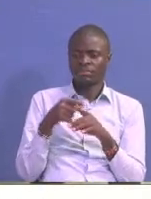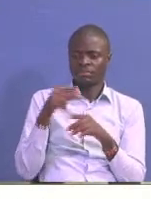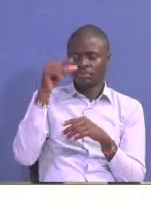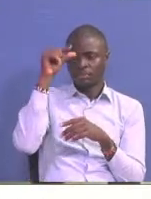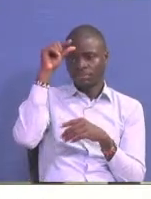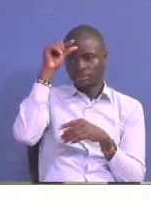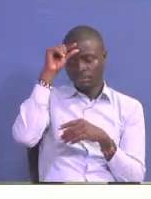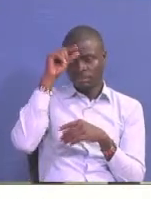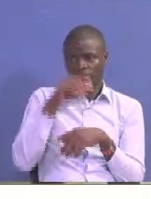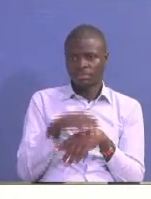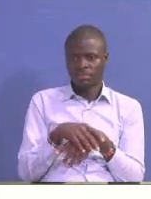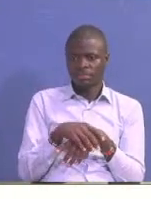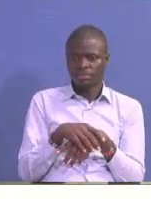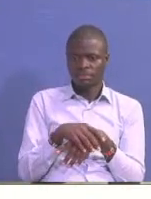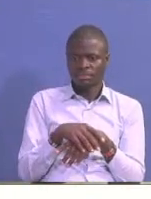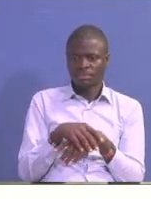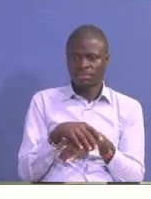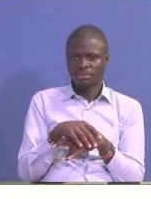government.